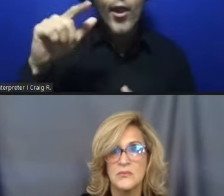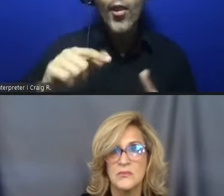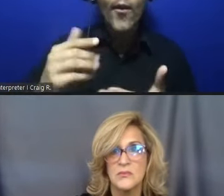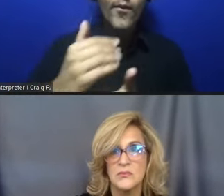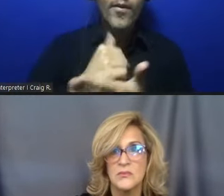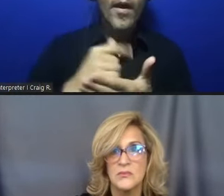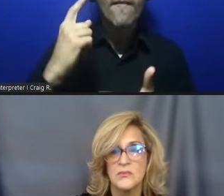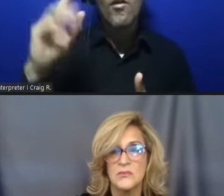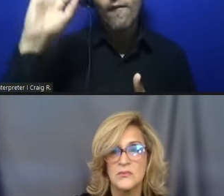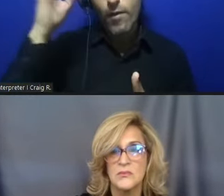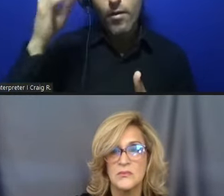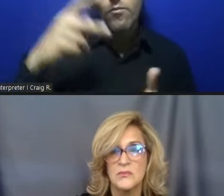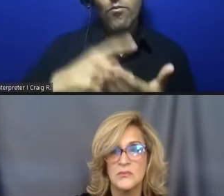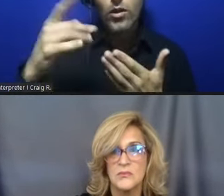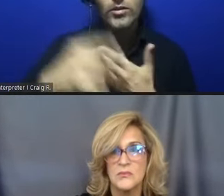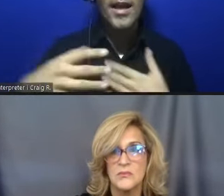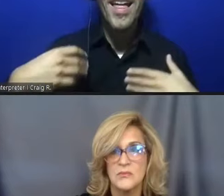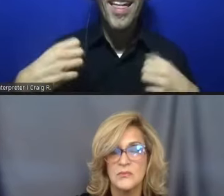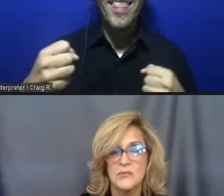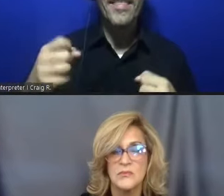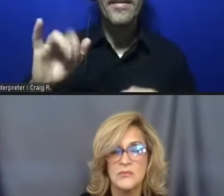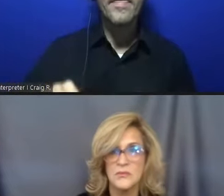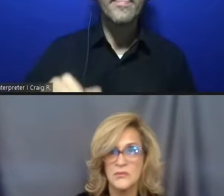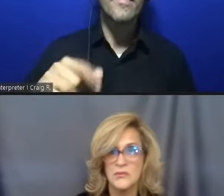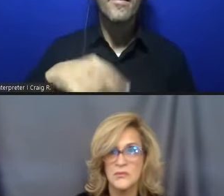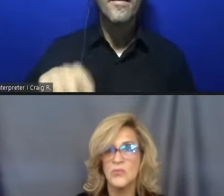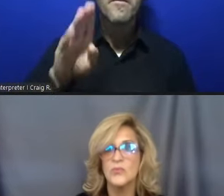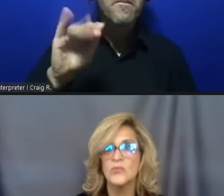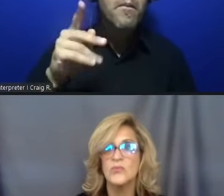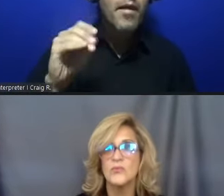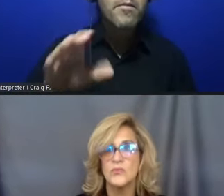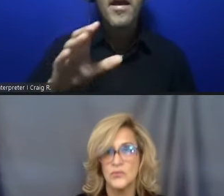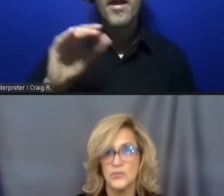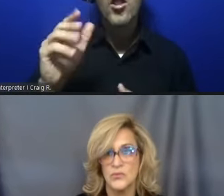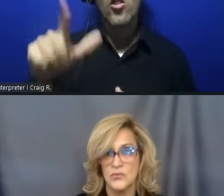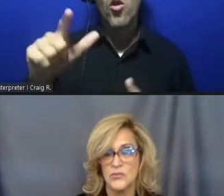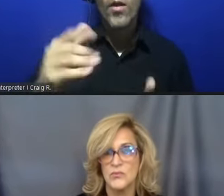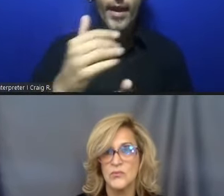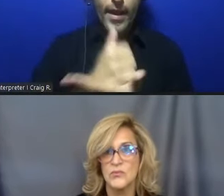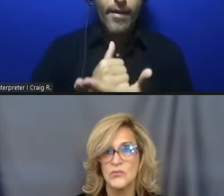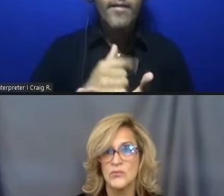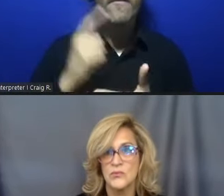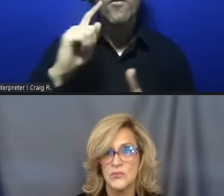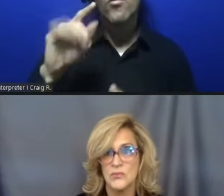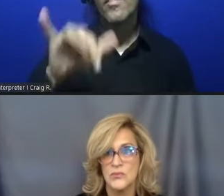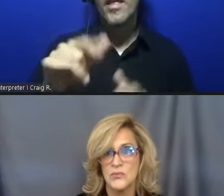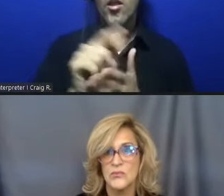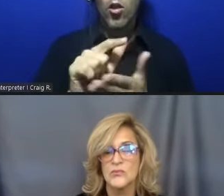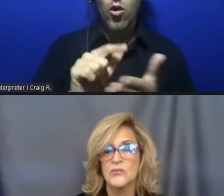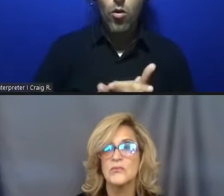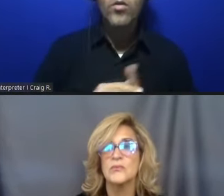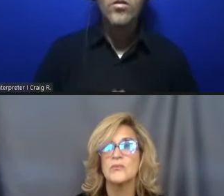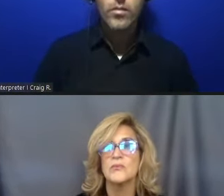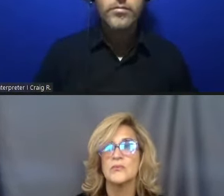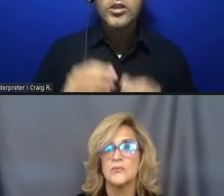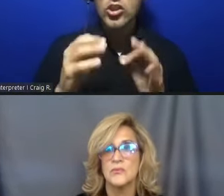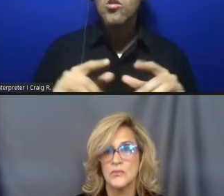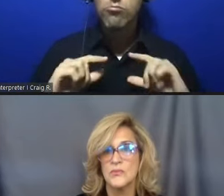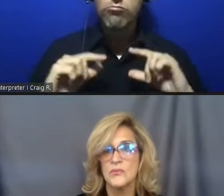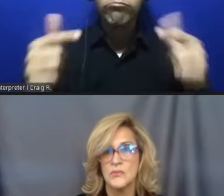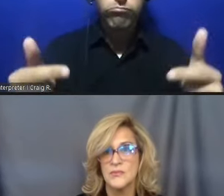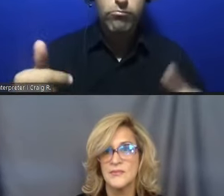of federal projects on the health or environment of minority and low-income populations to the greatest extent practicable and permitted by law.